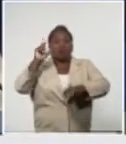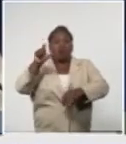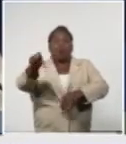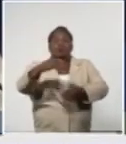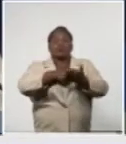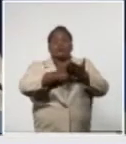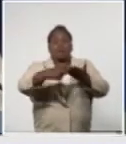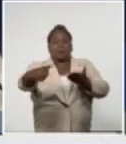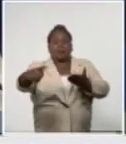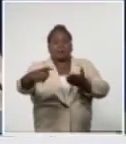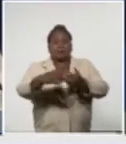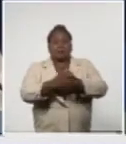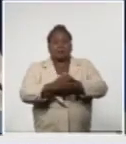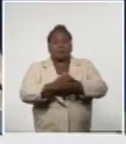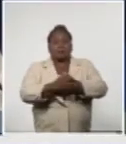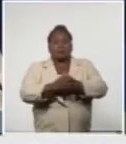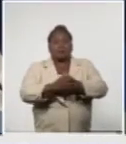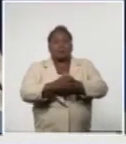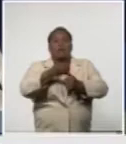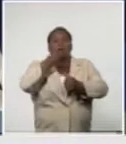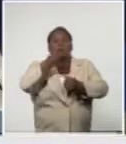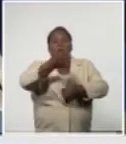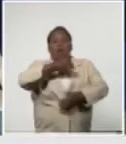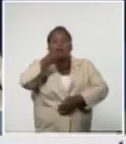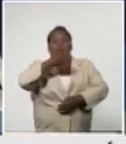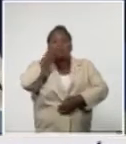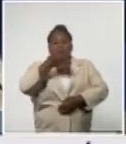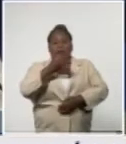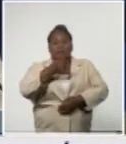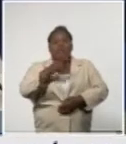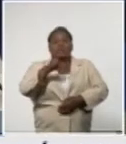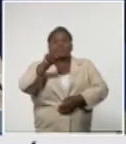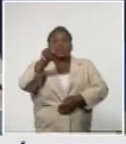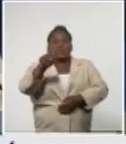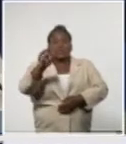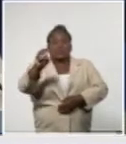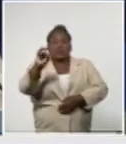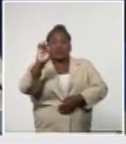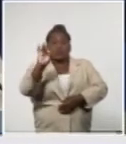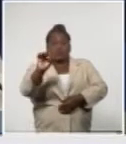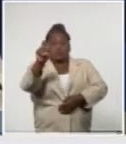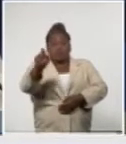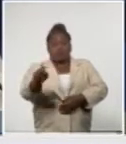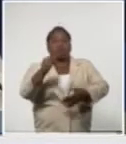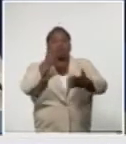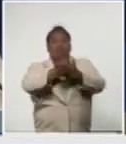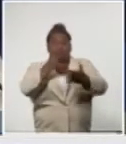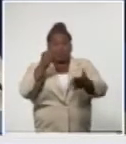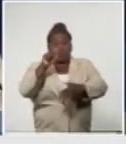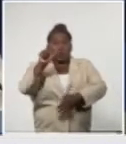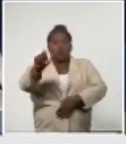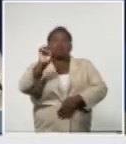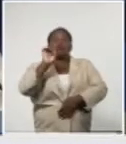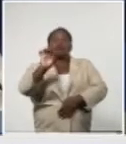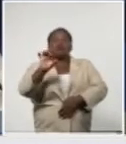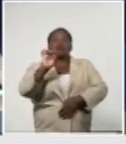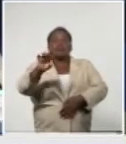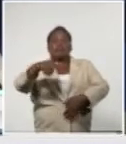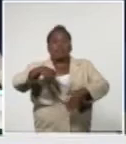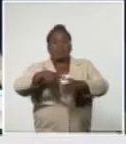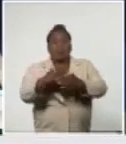any symptoms at the moment of the test. And this is a trend that is